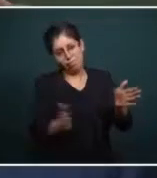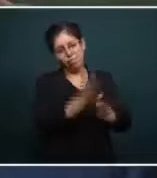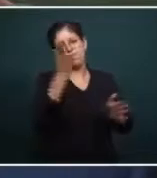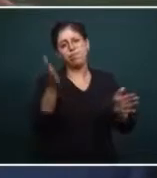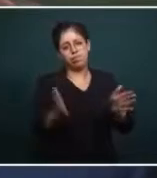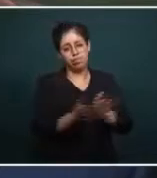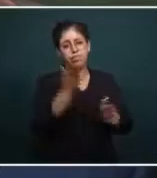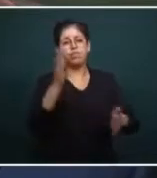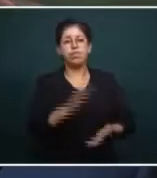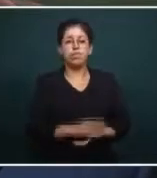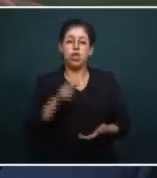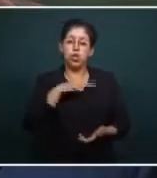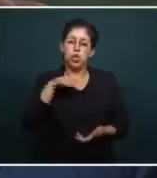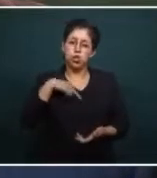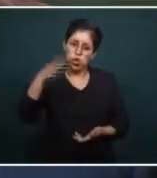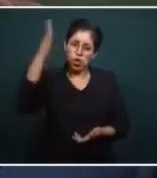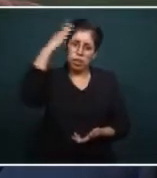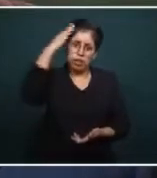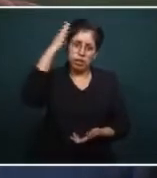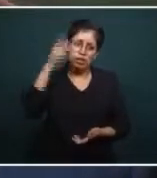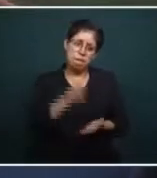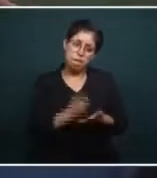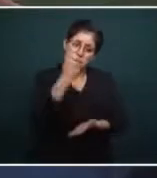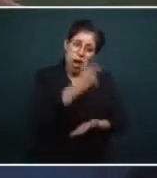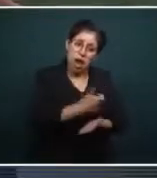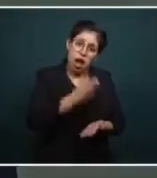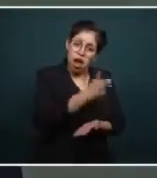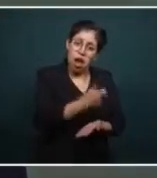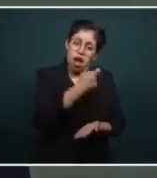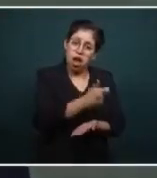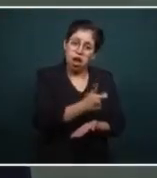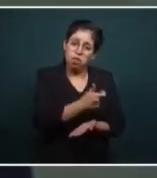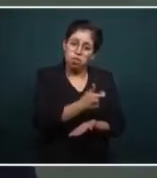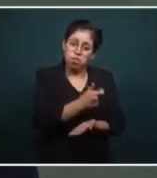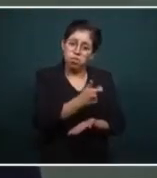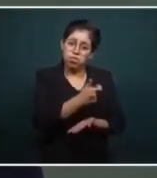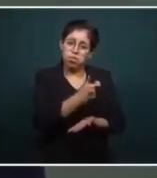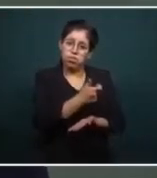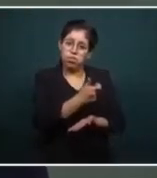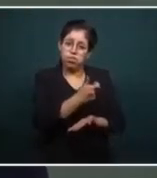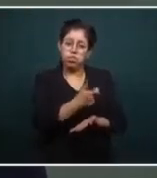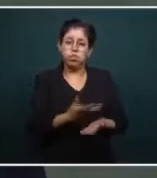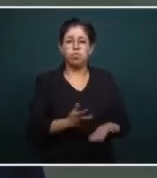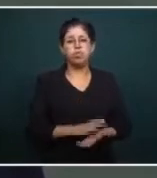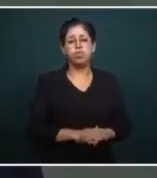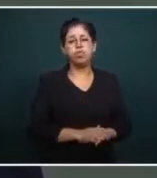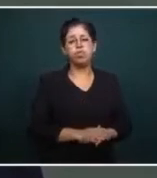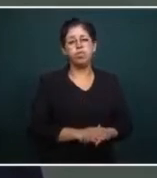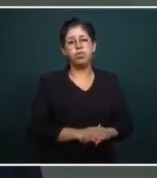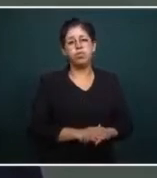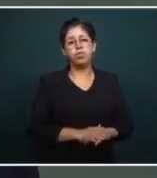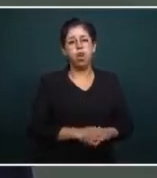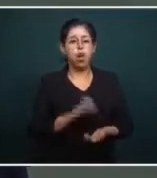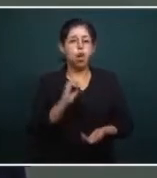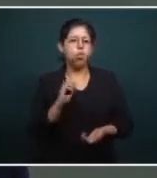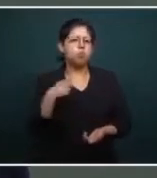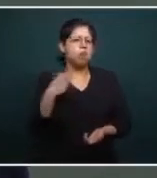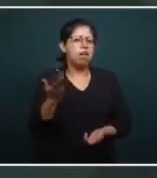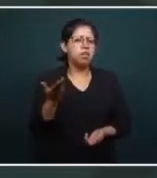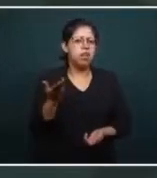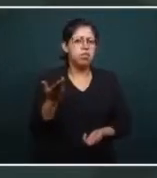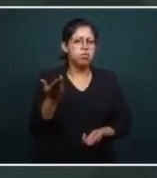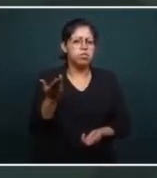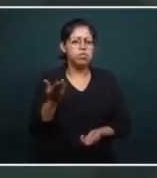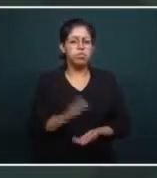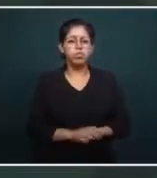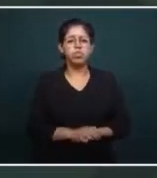it tenemos would que tomar require decisión. more, and we have to make a Metemos decision. dinero. Do we need to Bueno, invest more malo. good money on this bad money, ¿Qué hacemos en este or what do